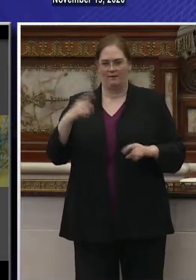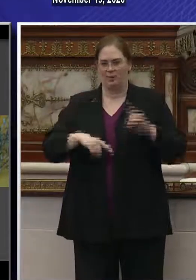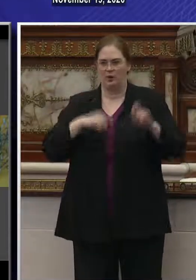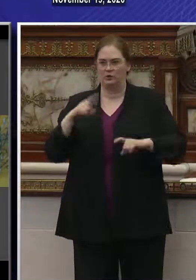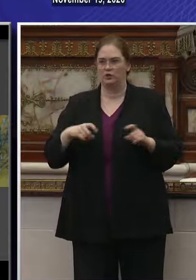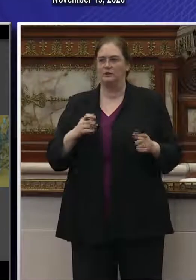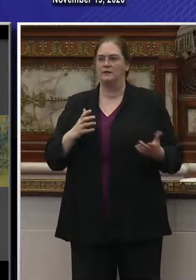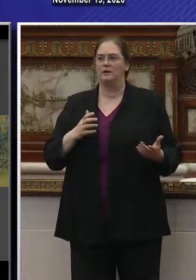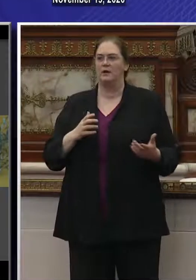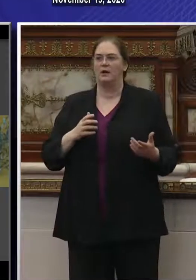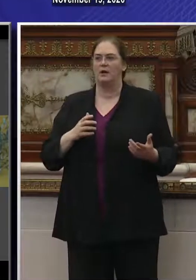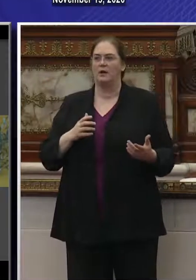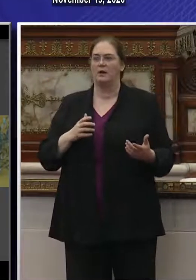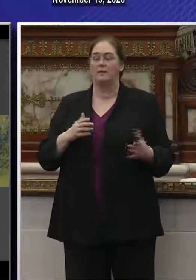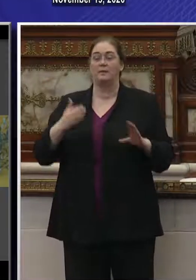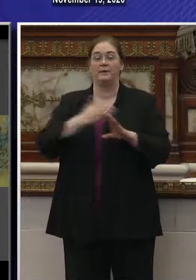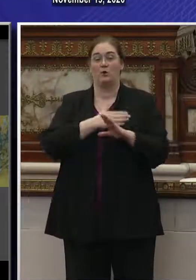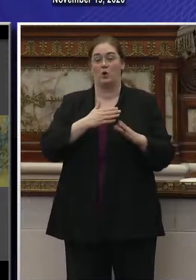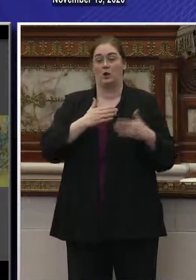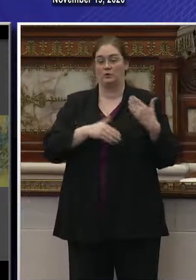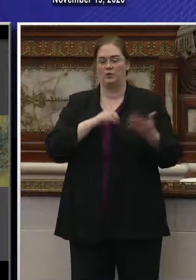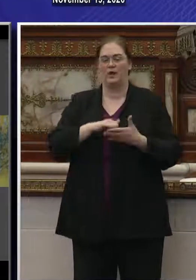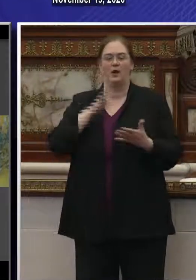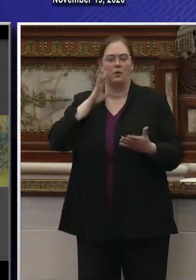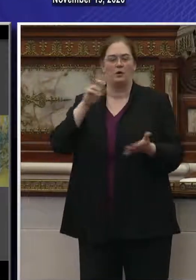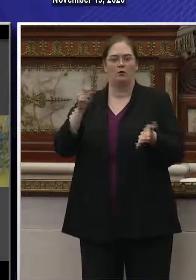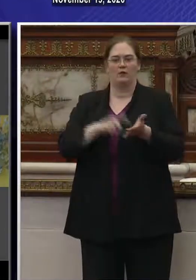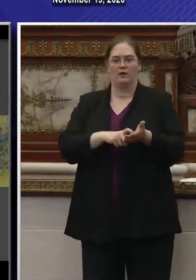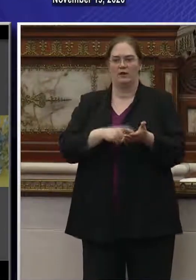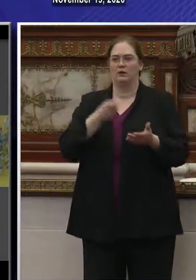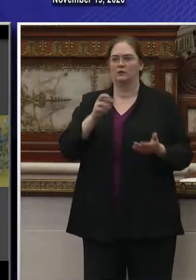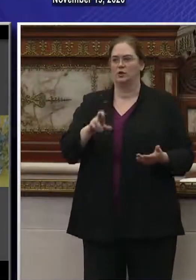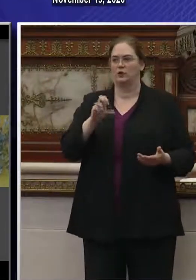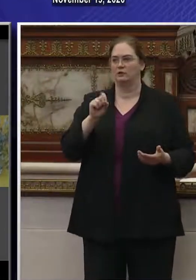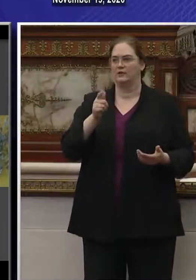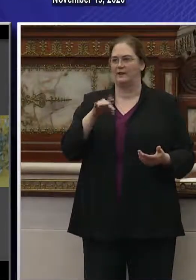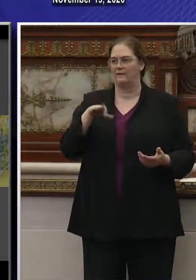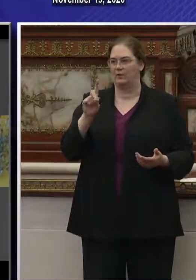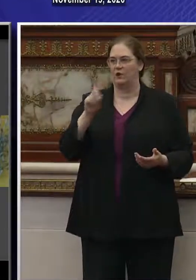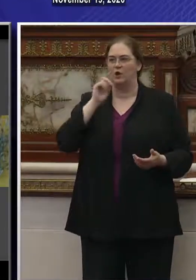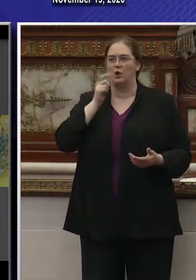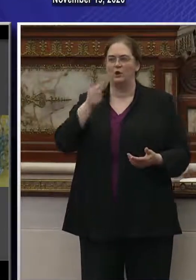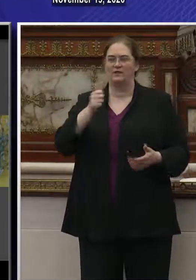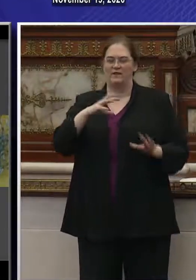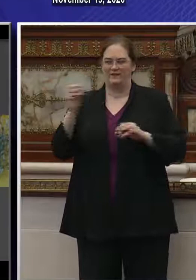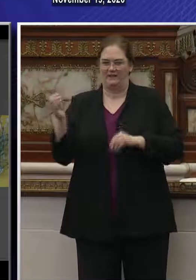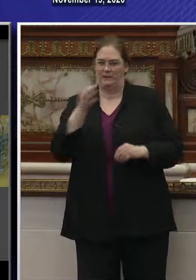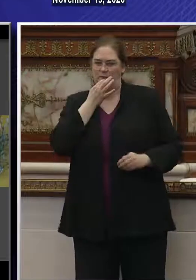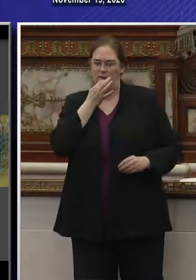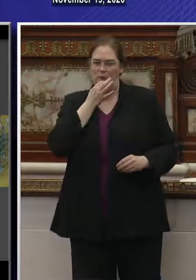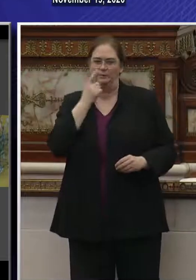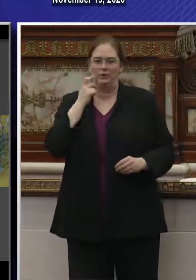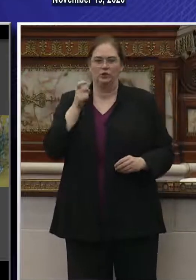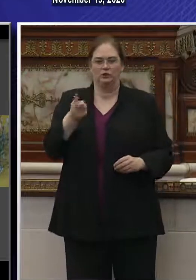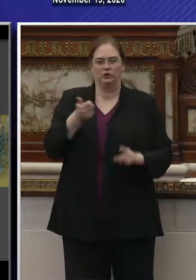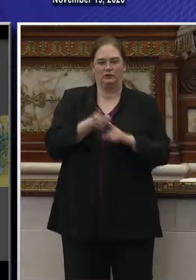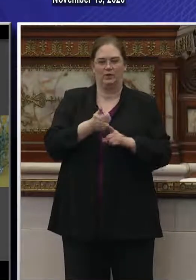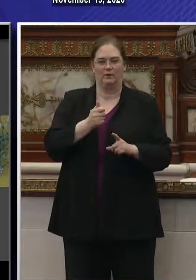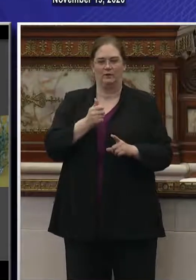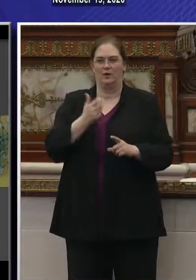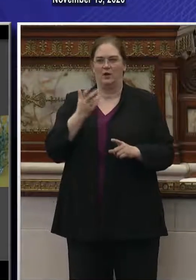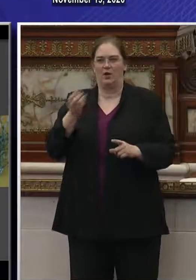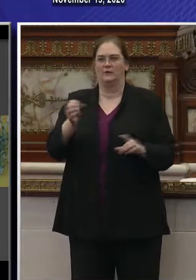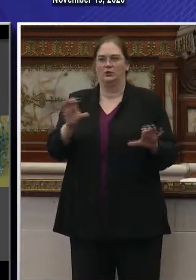questions. Before I do that, I did want to recognize Dr. Stanford, and I know she has to go soon because she's off to